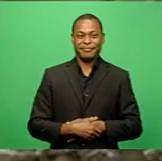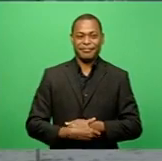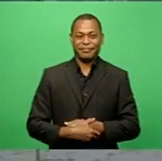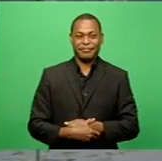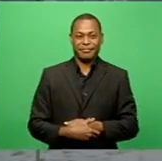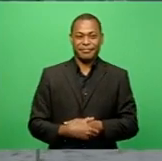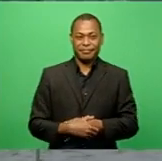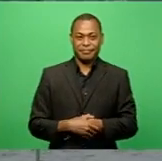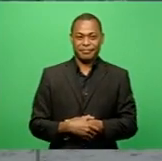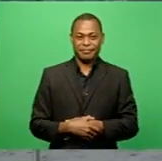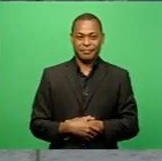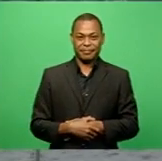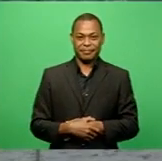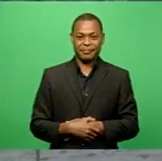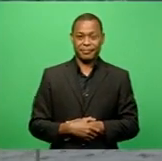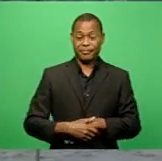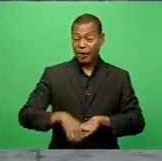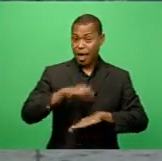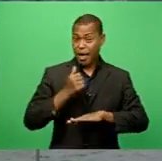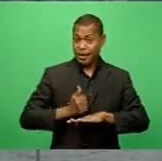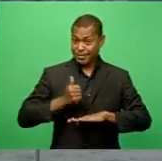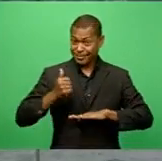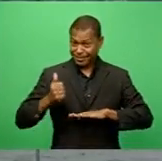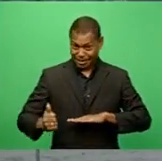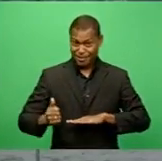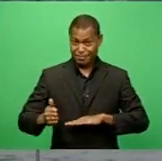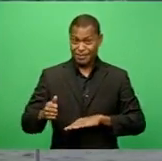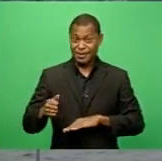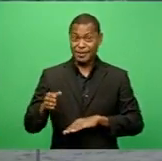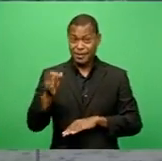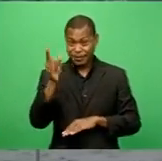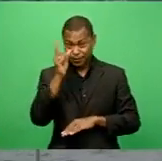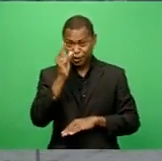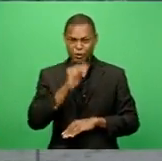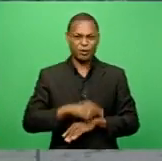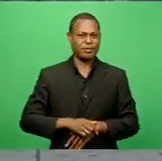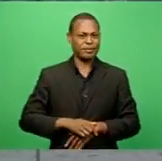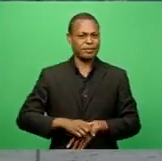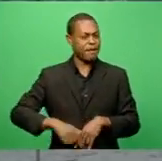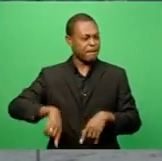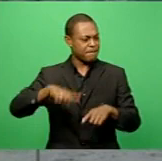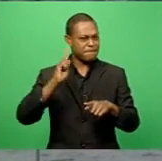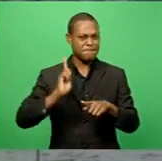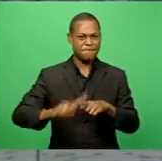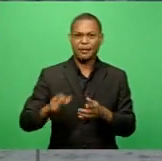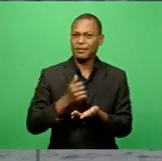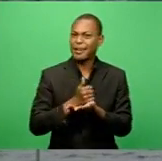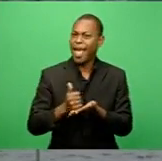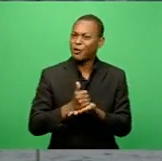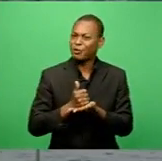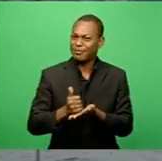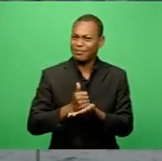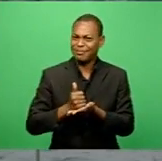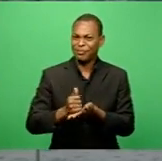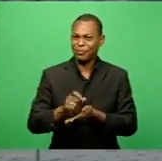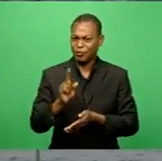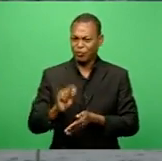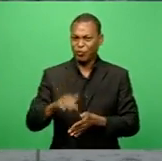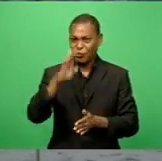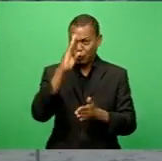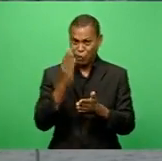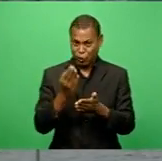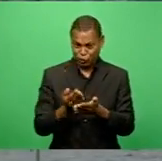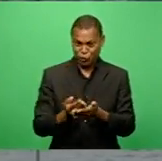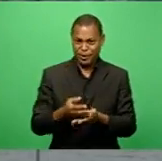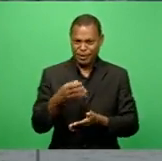News. The Fijian government is taking a swift response to ensure students are well accommodated with